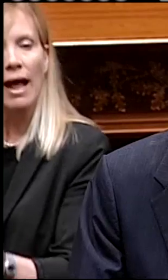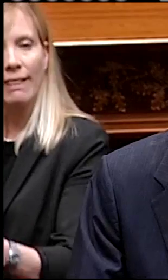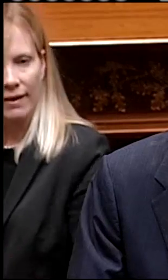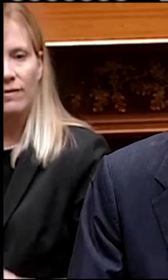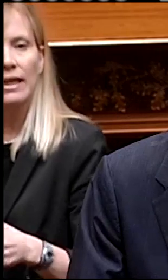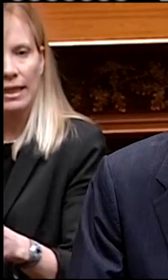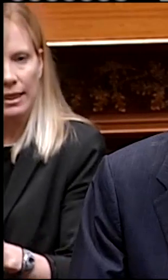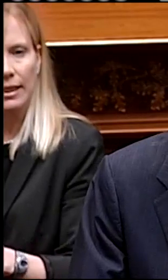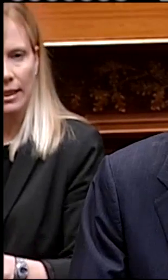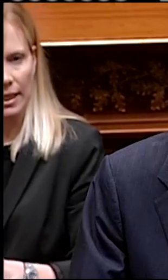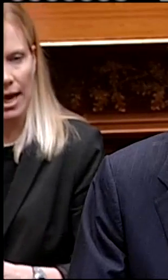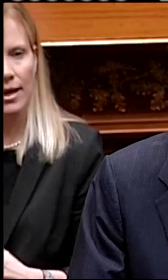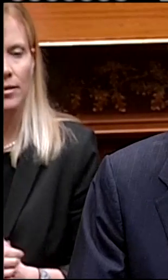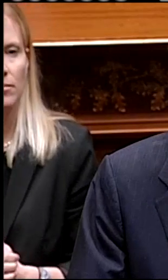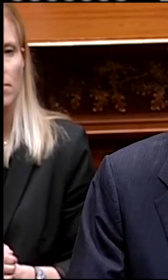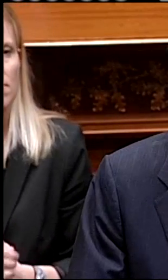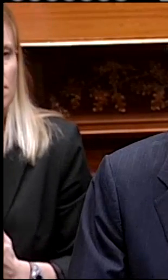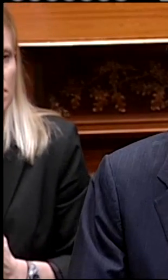in Indiana.